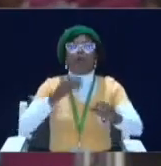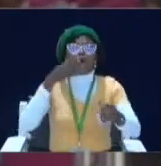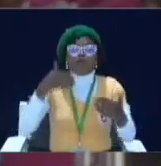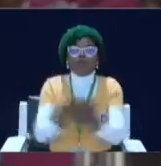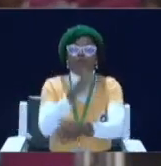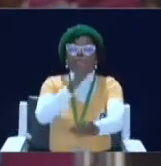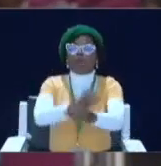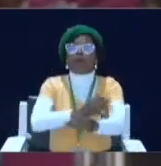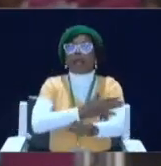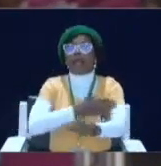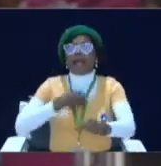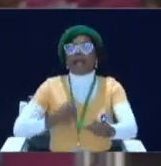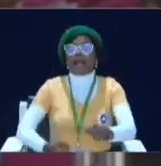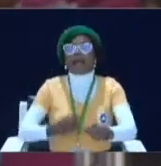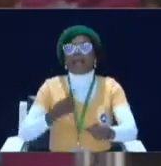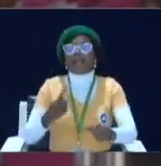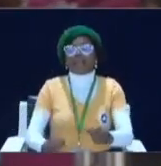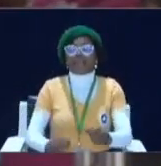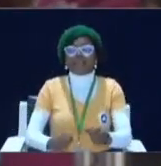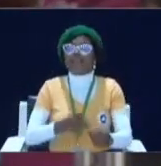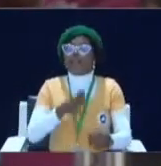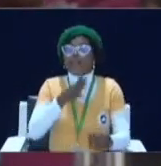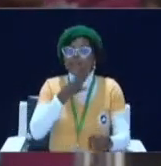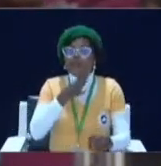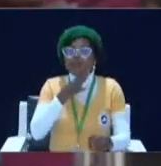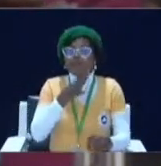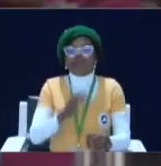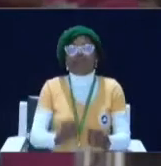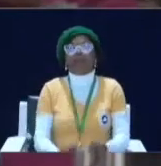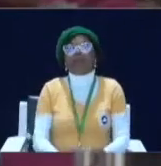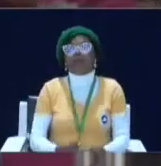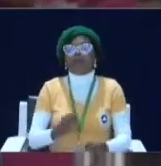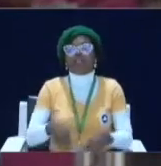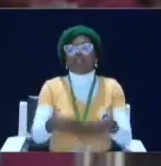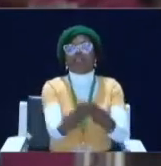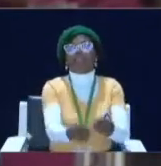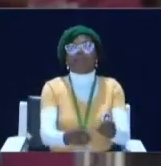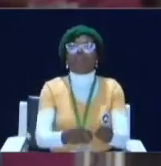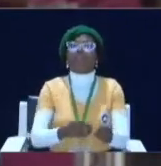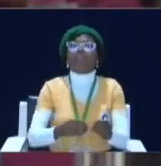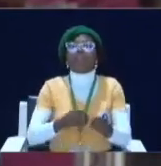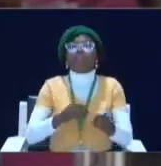mother access to visit them in Canada. Praise the Lord.